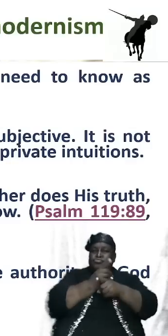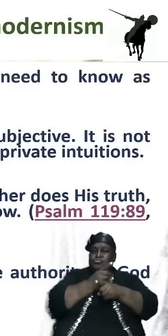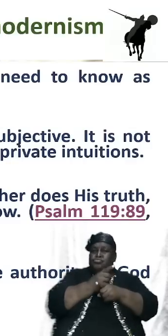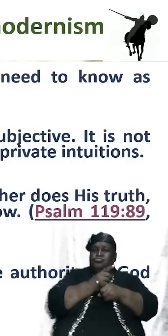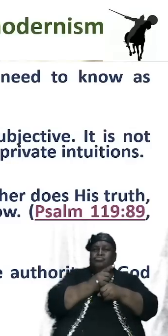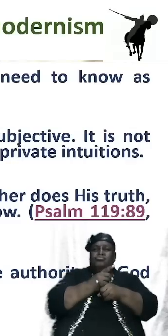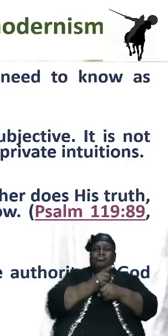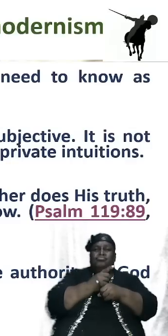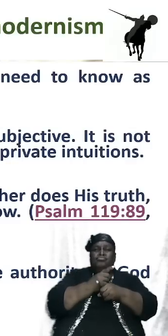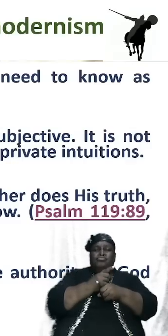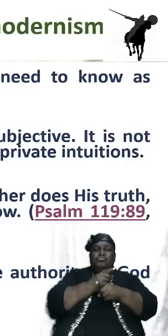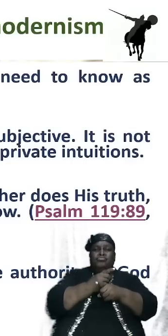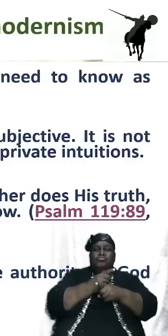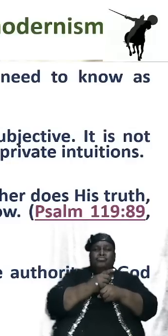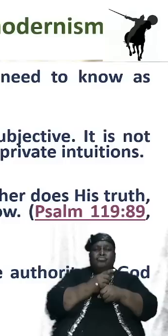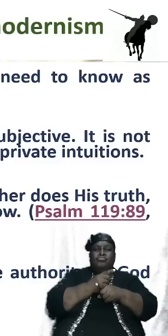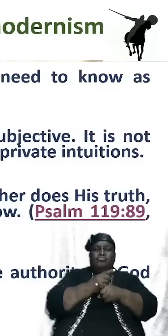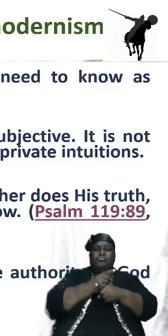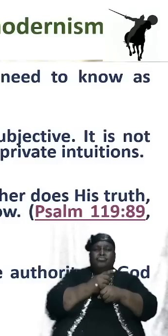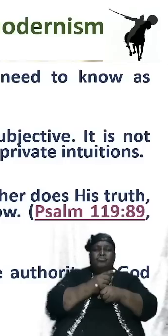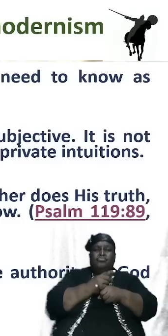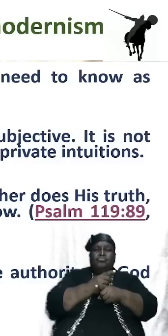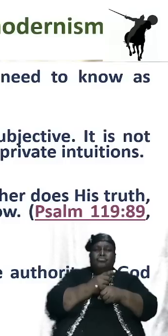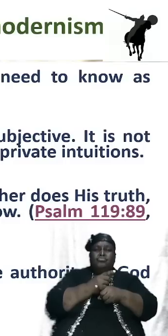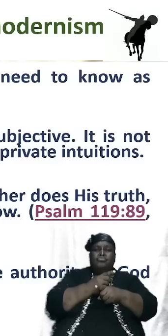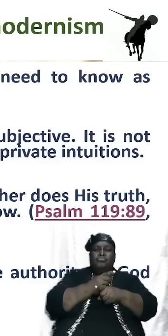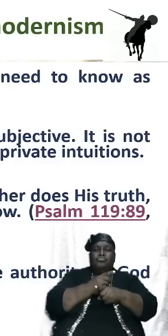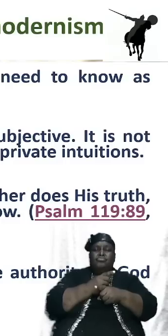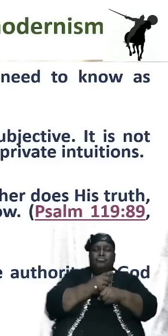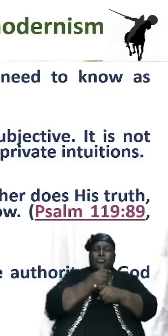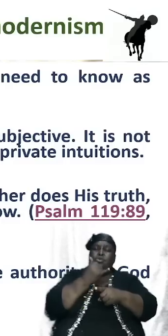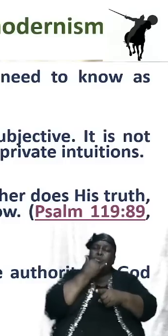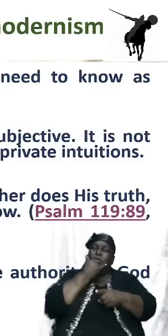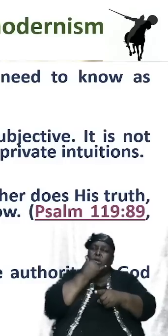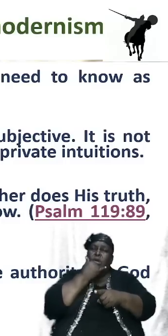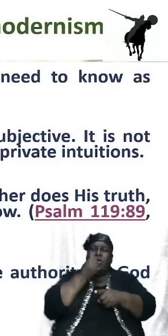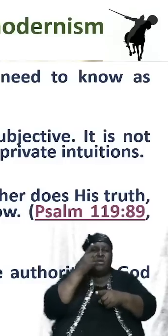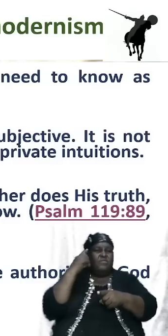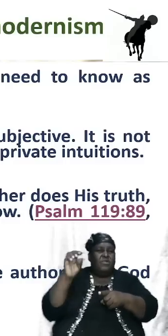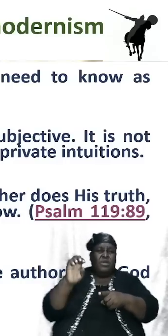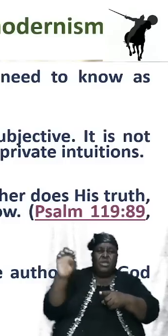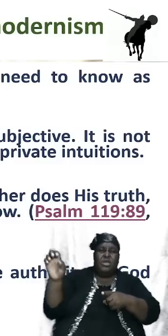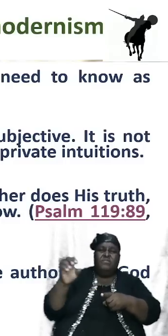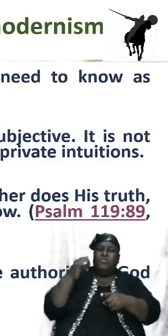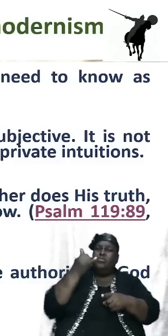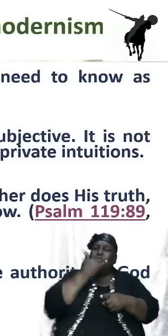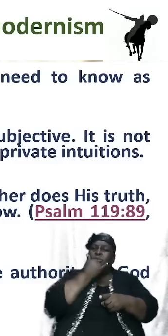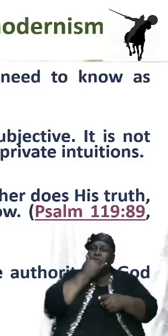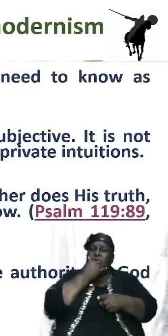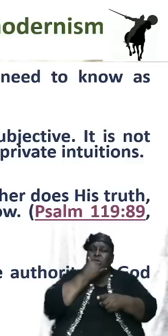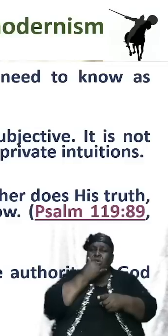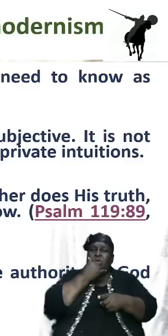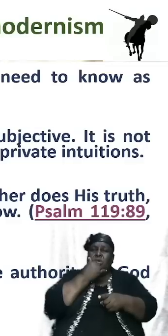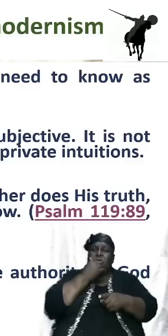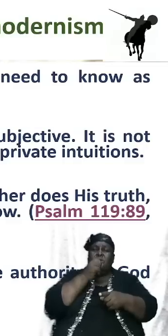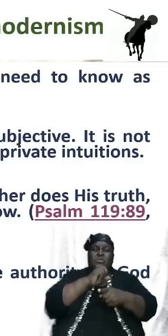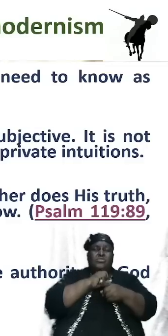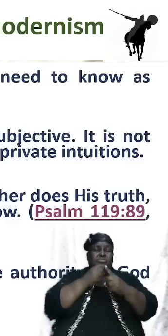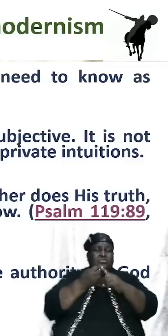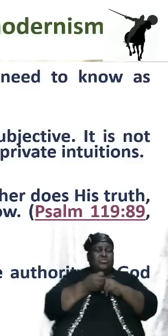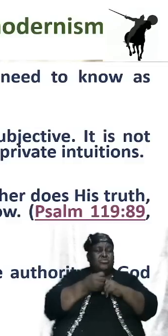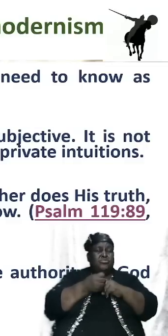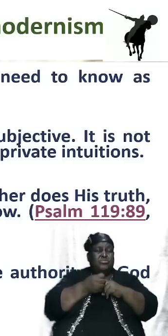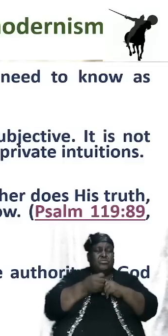right, and wrong is forever wrong. And society doesn't have it to redefine